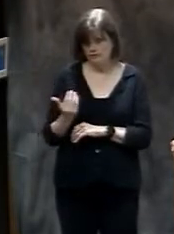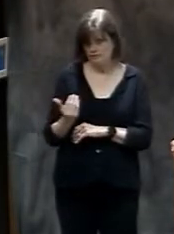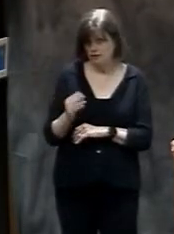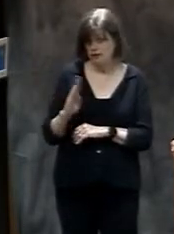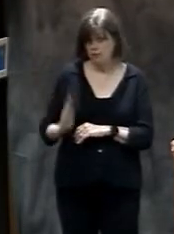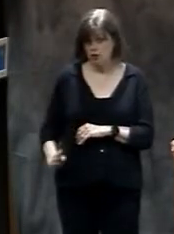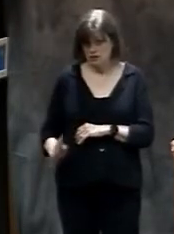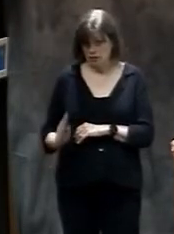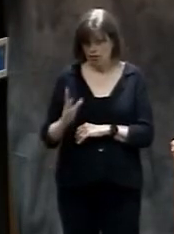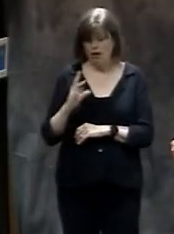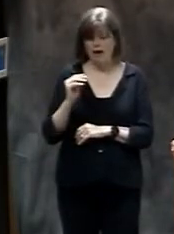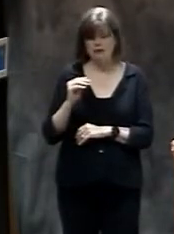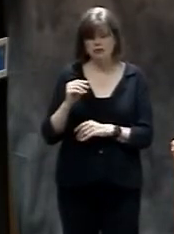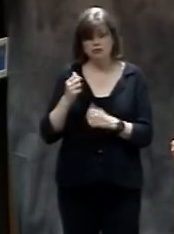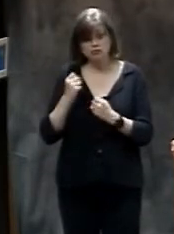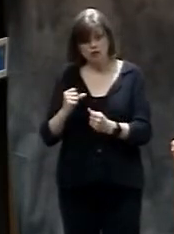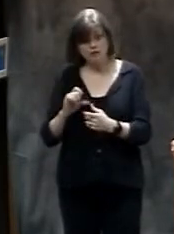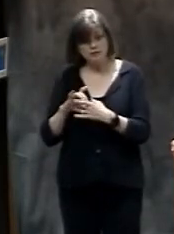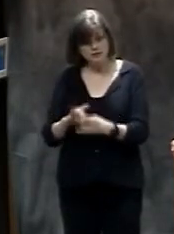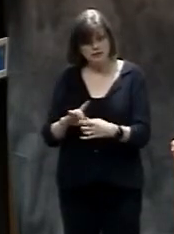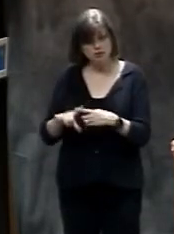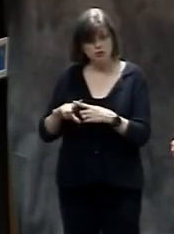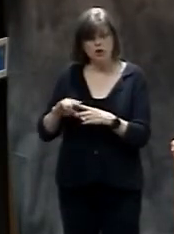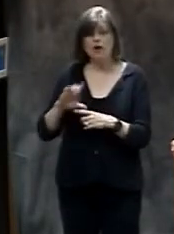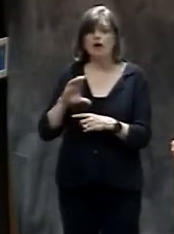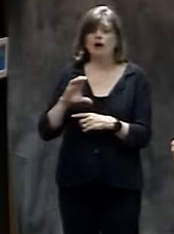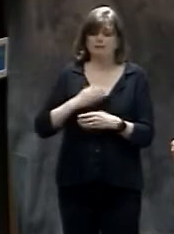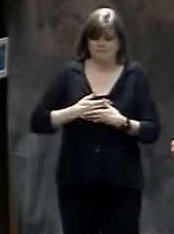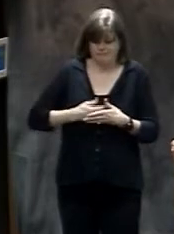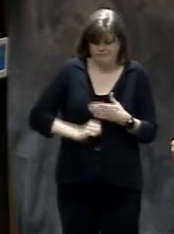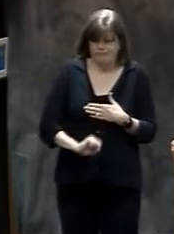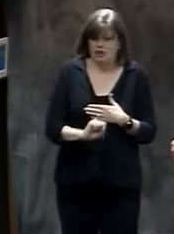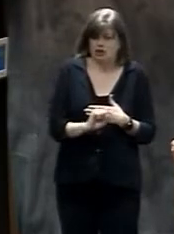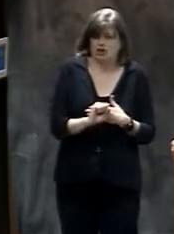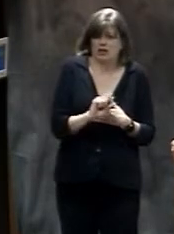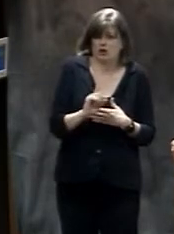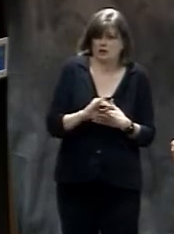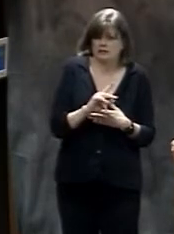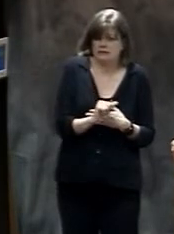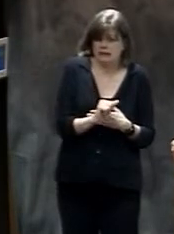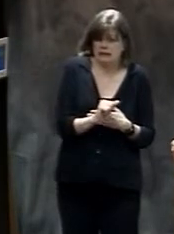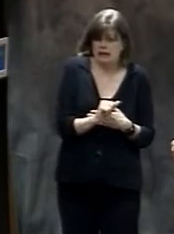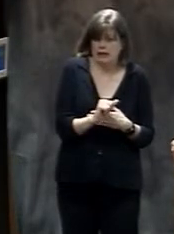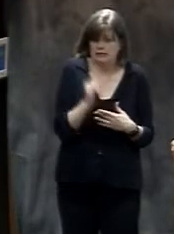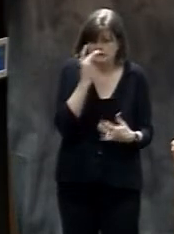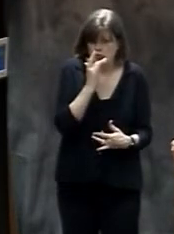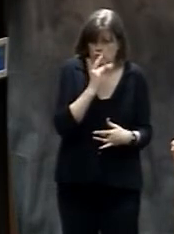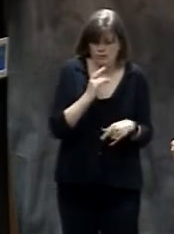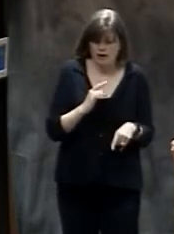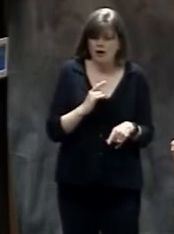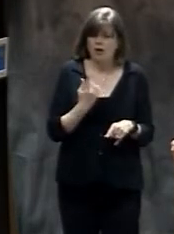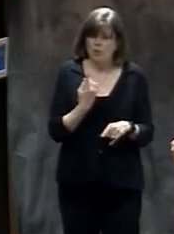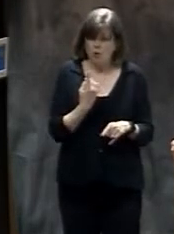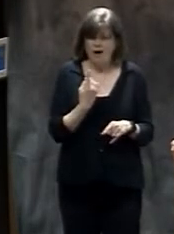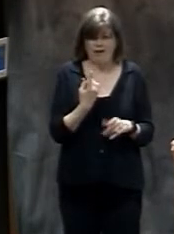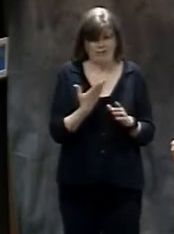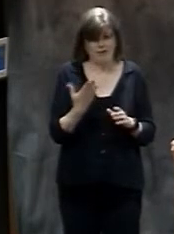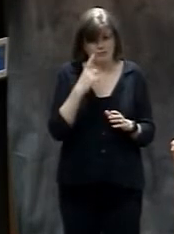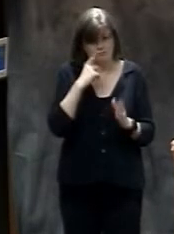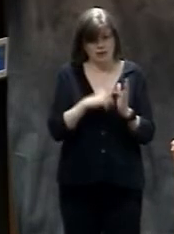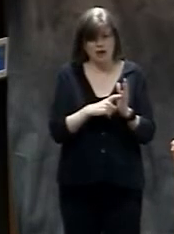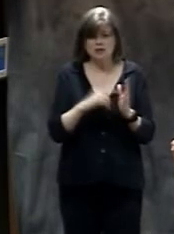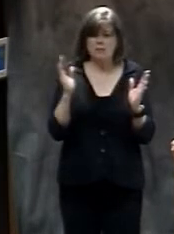has strong links to congenital Zika syndrome. One of the characteristics of this is microcephaly. And you can see that,